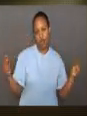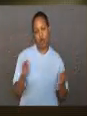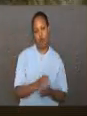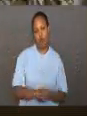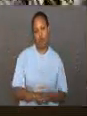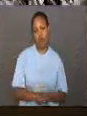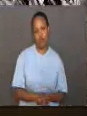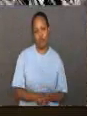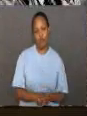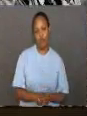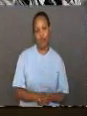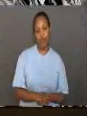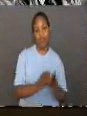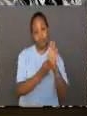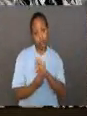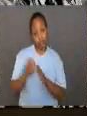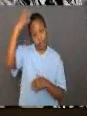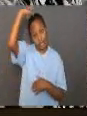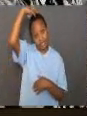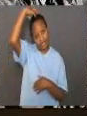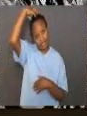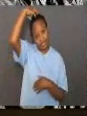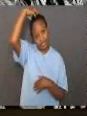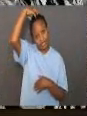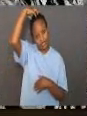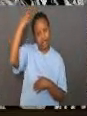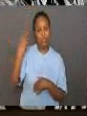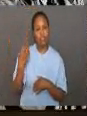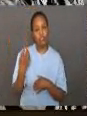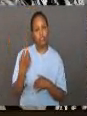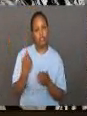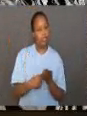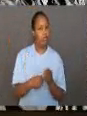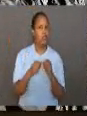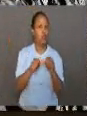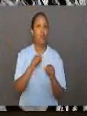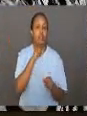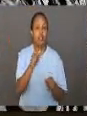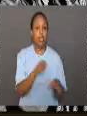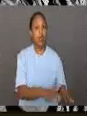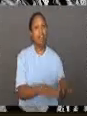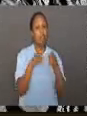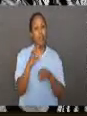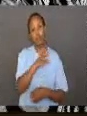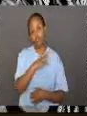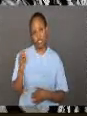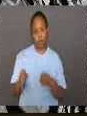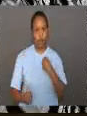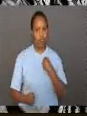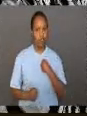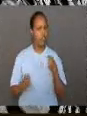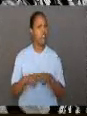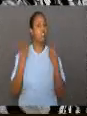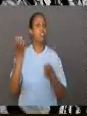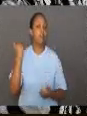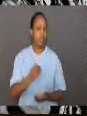opposition. Tension and opposition to the government was fueled by discontent among students